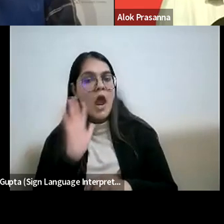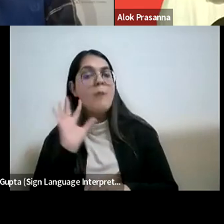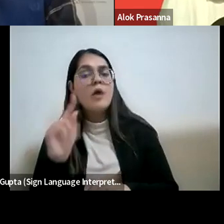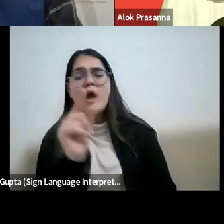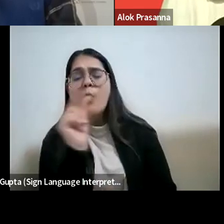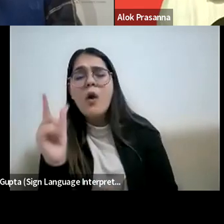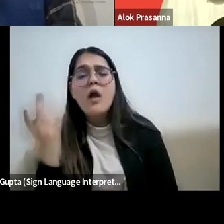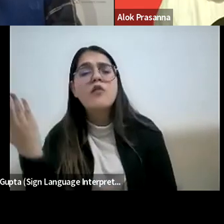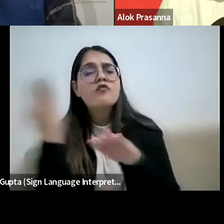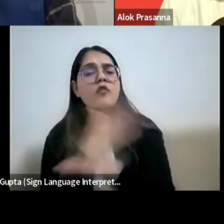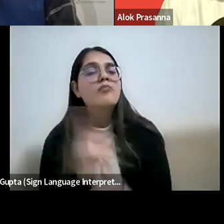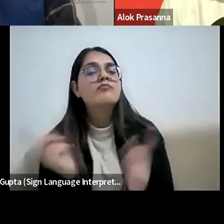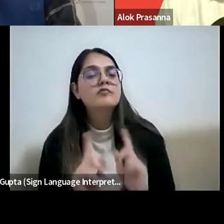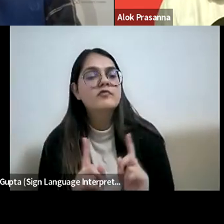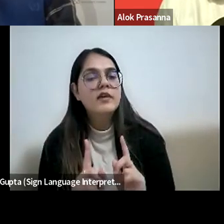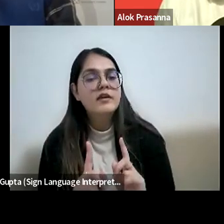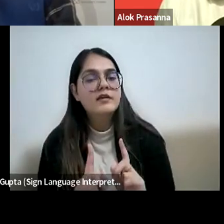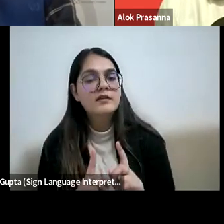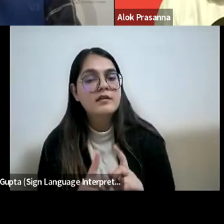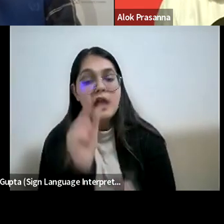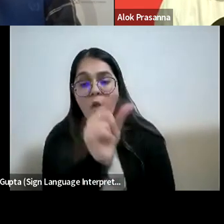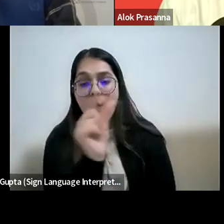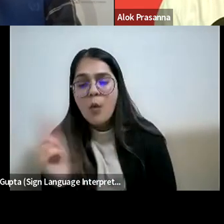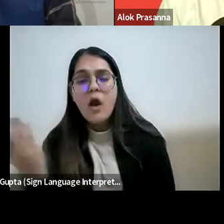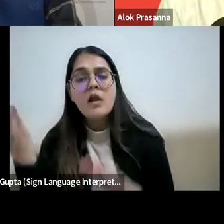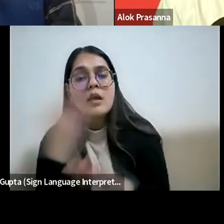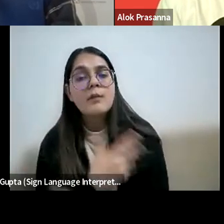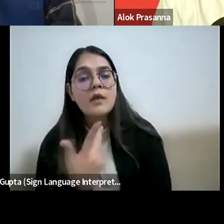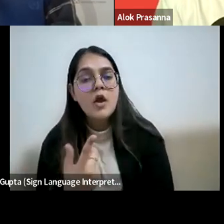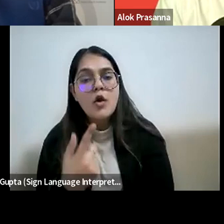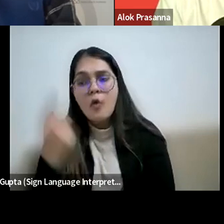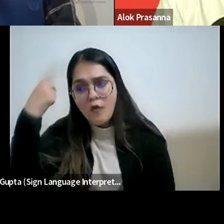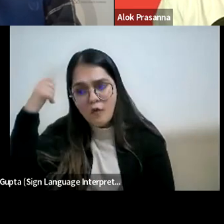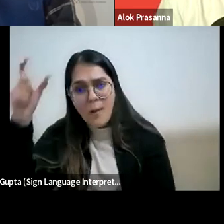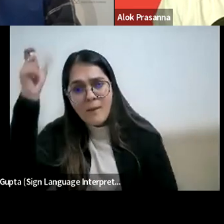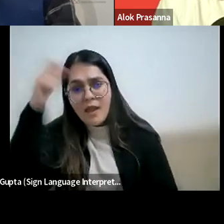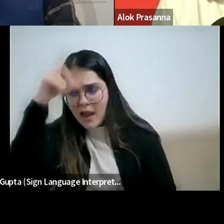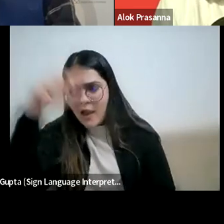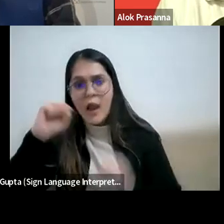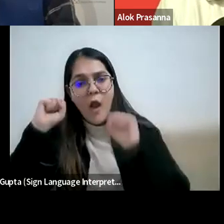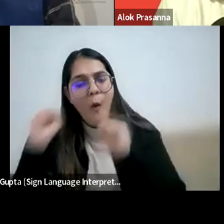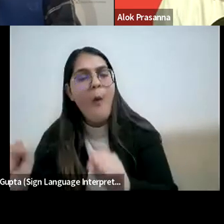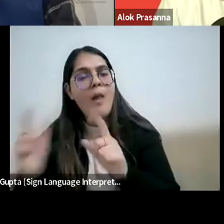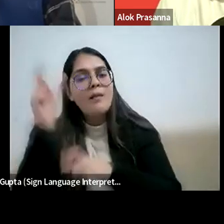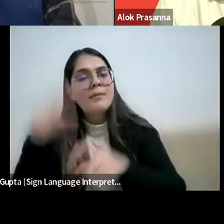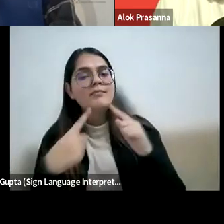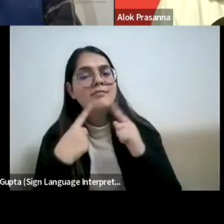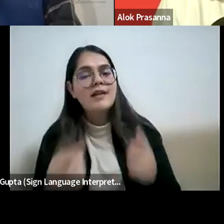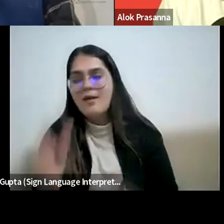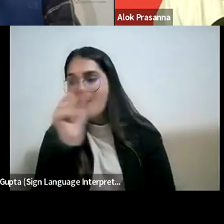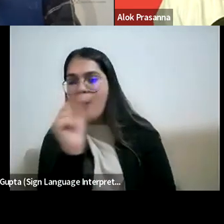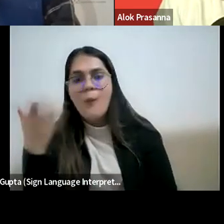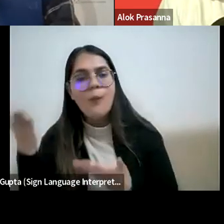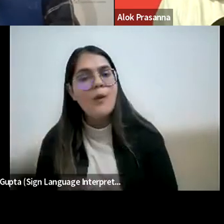of Ms. Meira Kumar, they came from the milieu of the citizens, of the people who formed this country. They came from